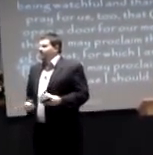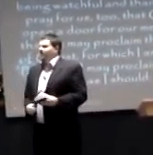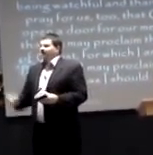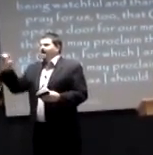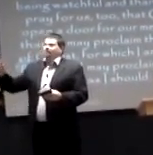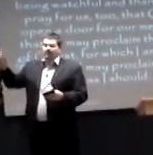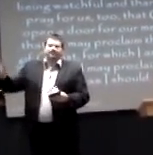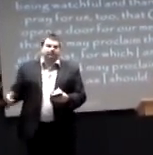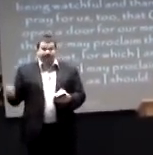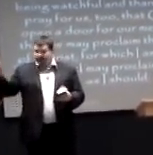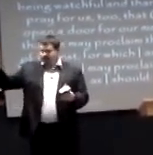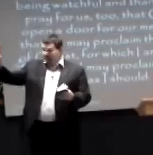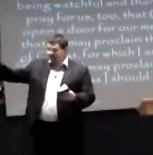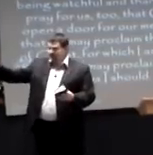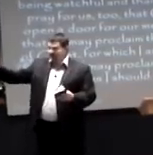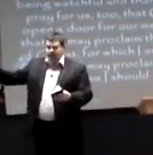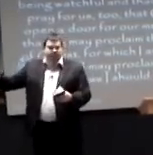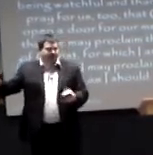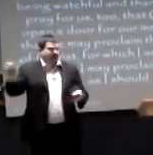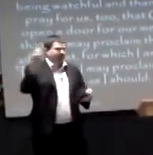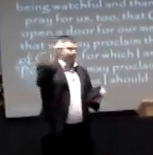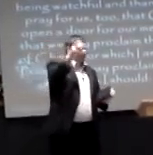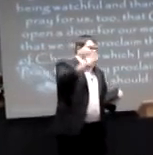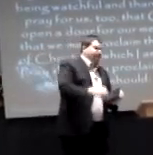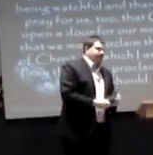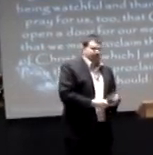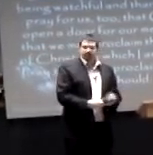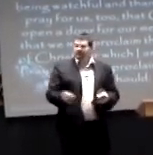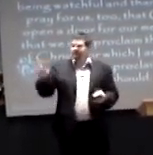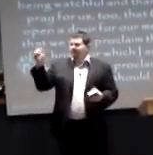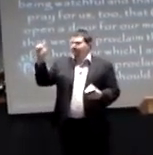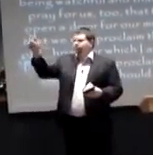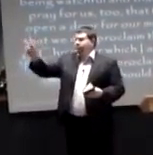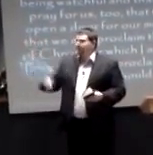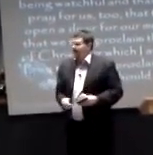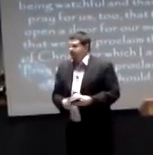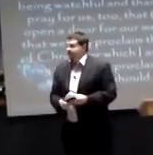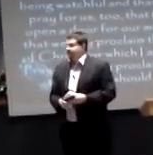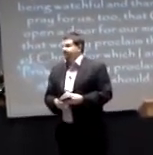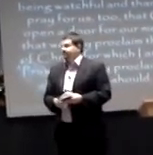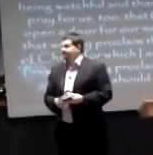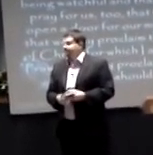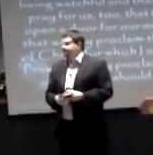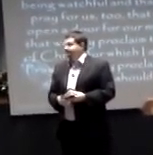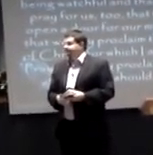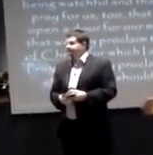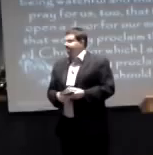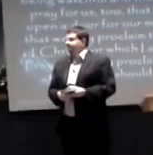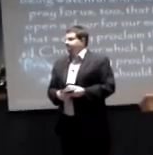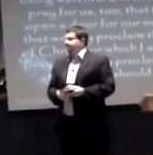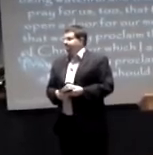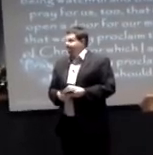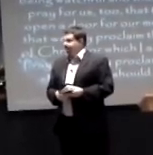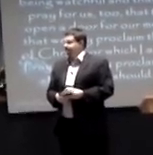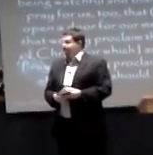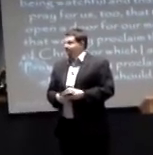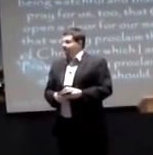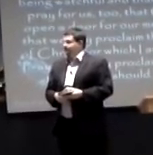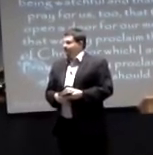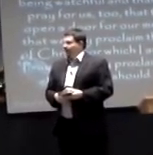And that's the bottom line. I pray for him. And this was the line too. I pray for him. And you do not.